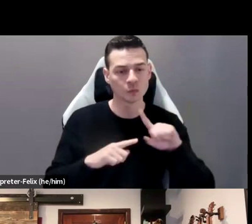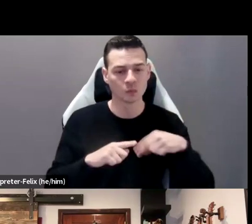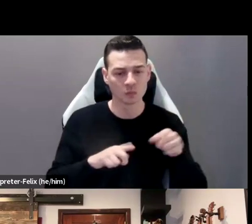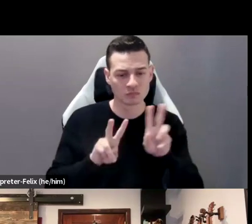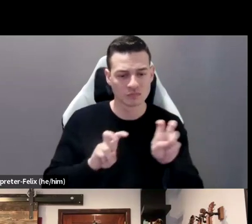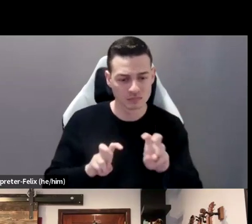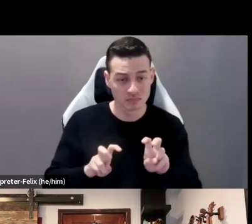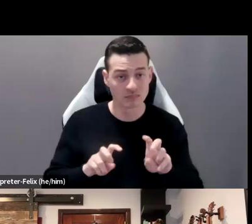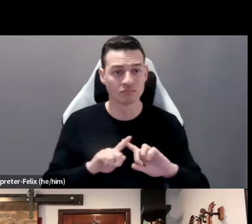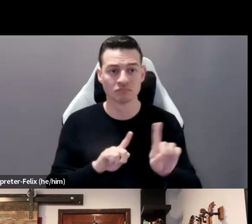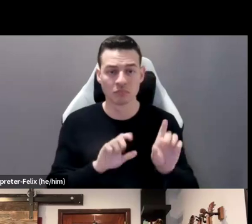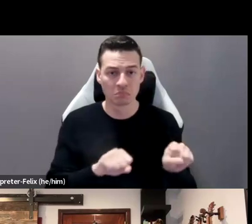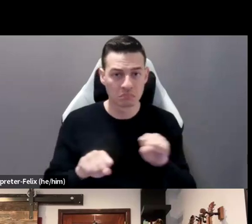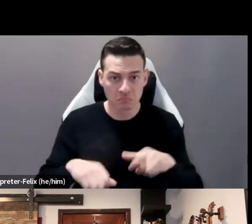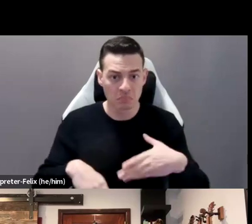to accessing services,